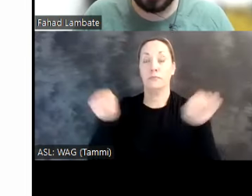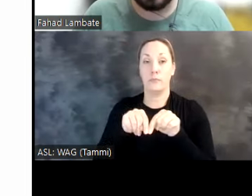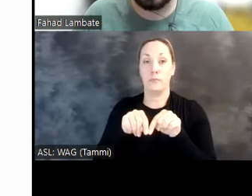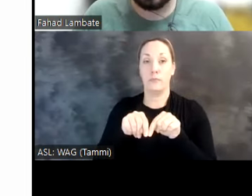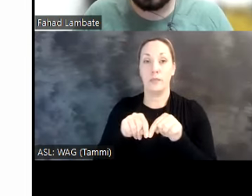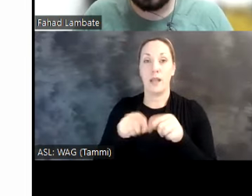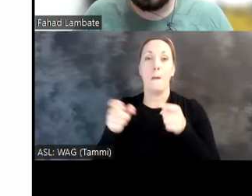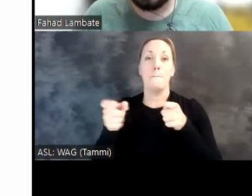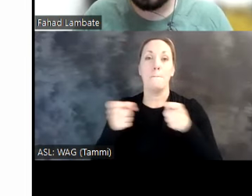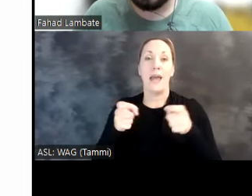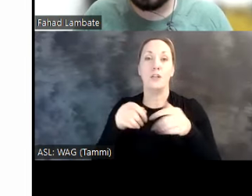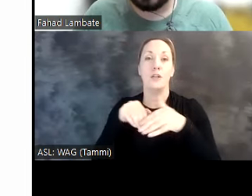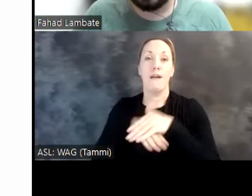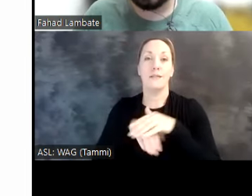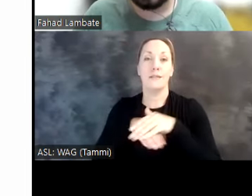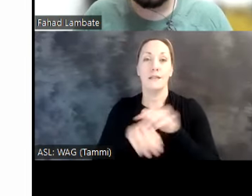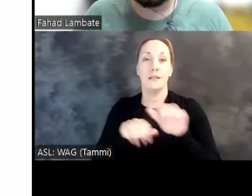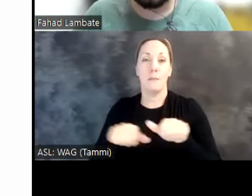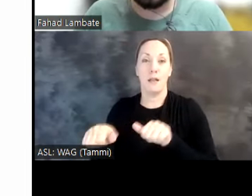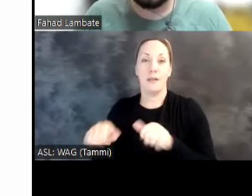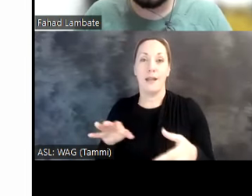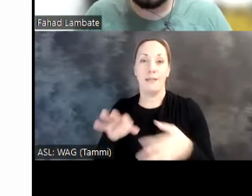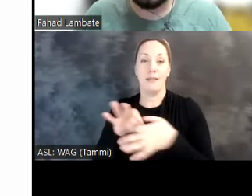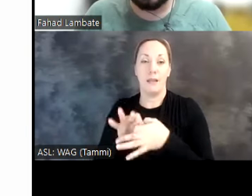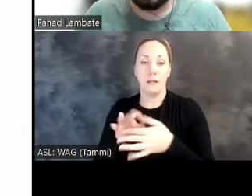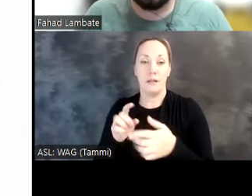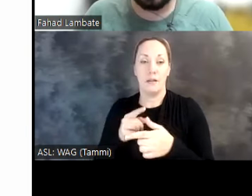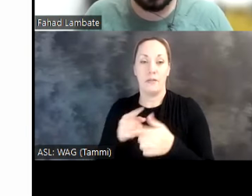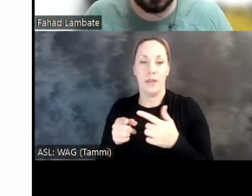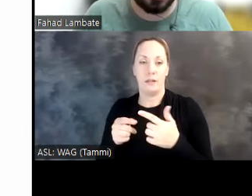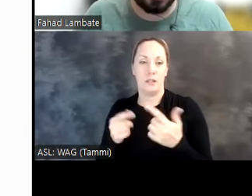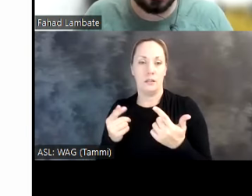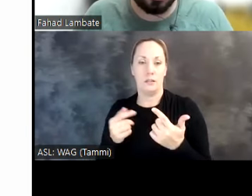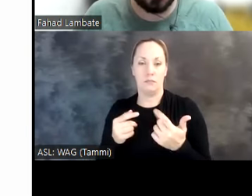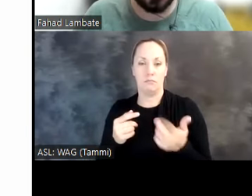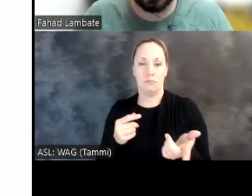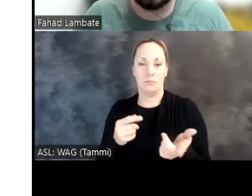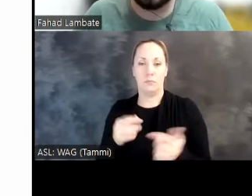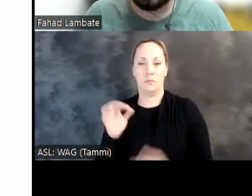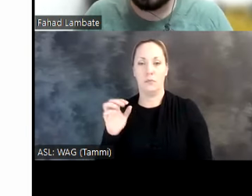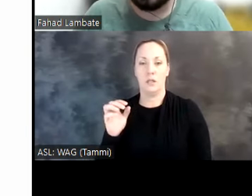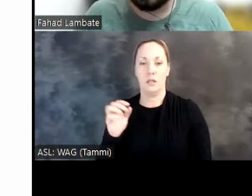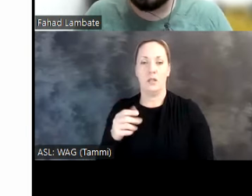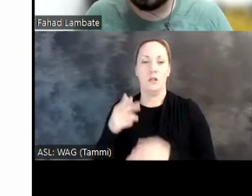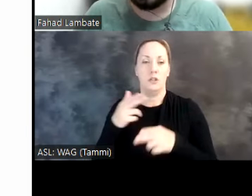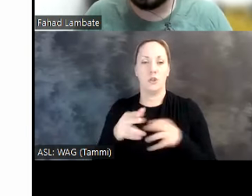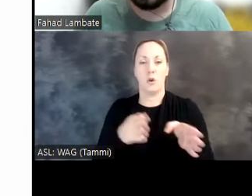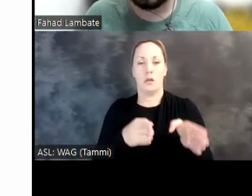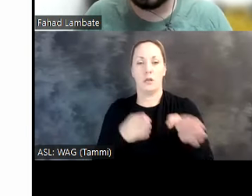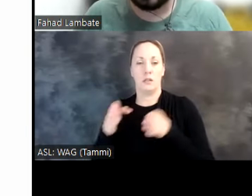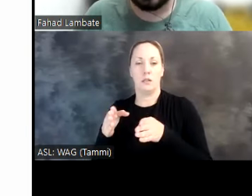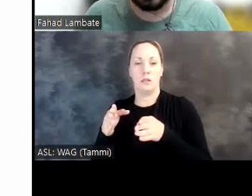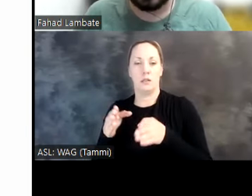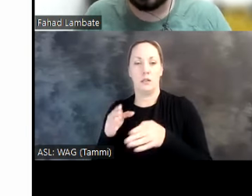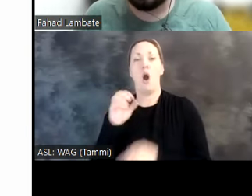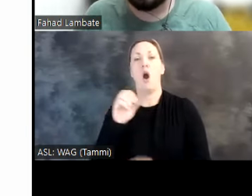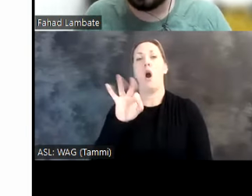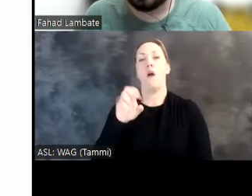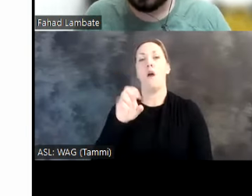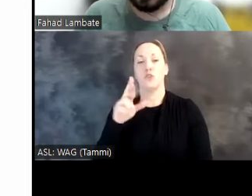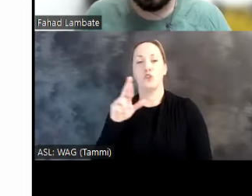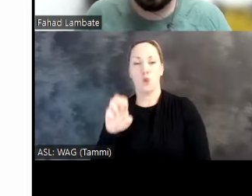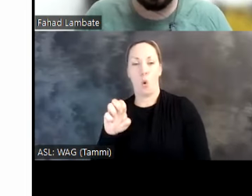manage accessibility link, which is an expanded state. Over there, there is an offshore accessibility team link, which is currently highlighted